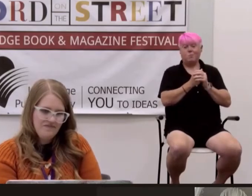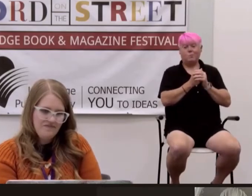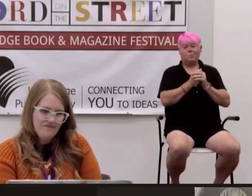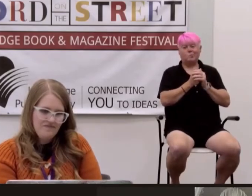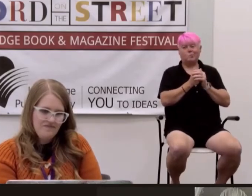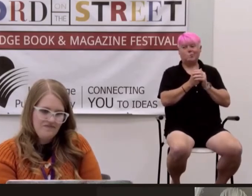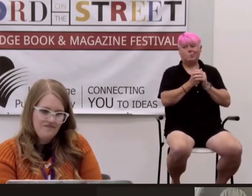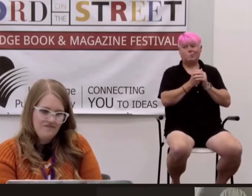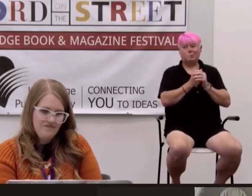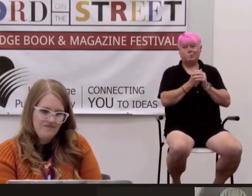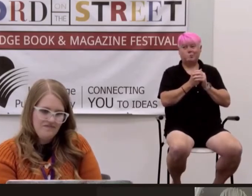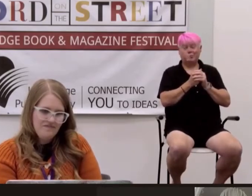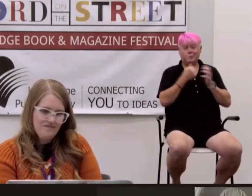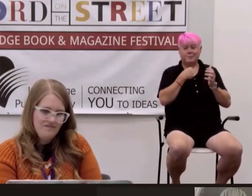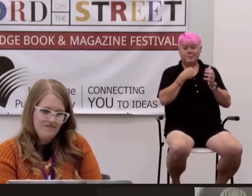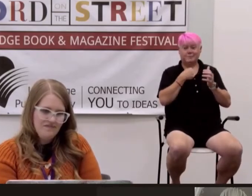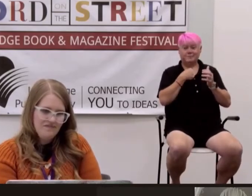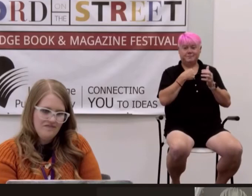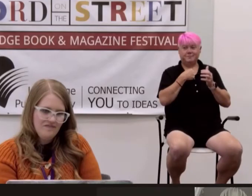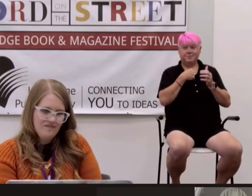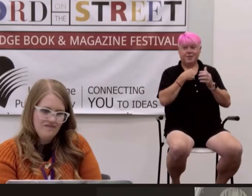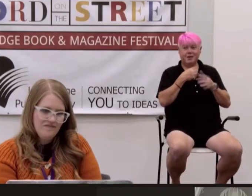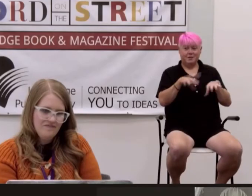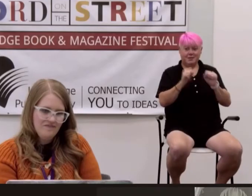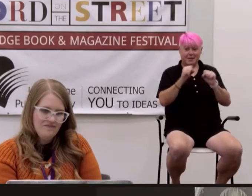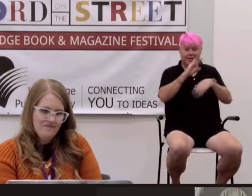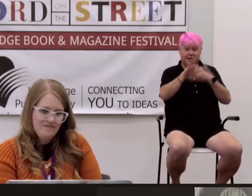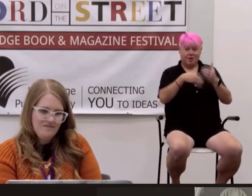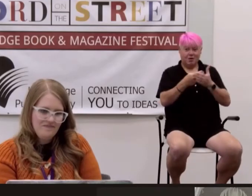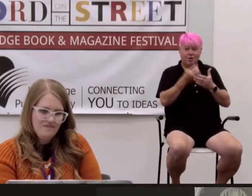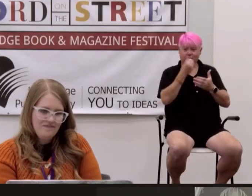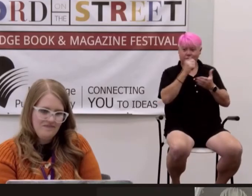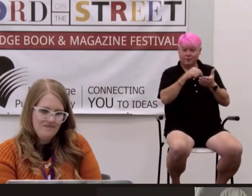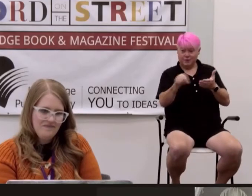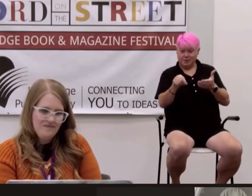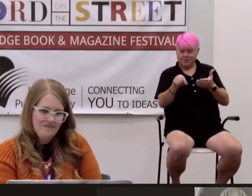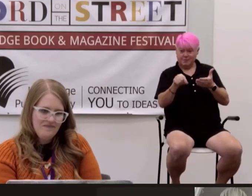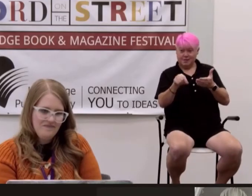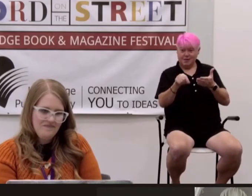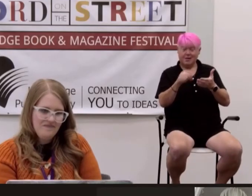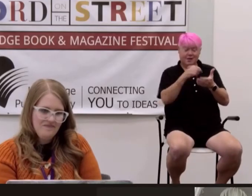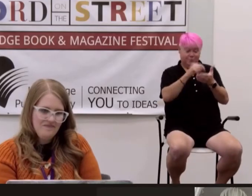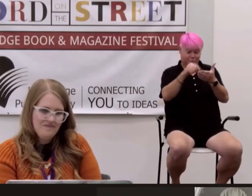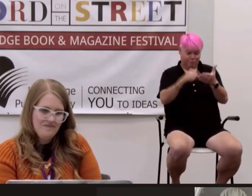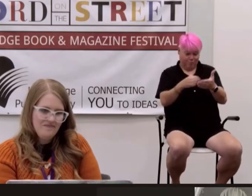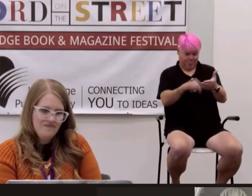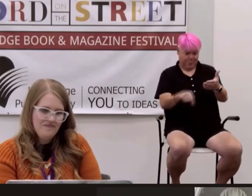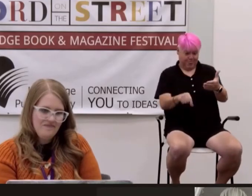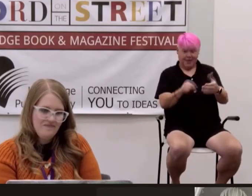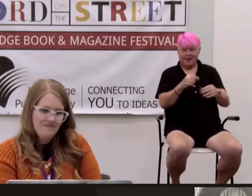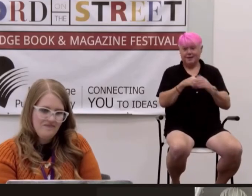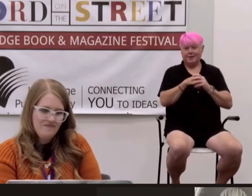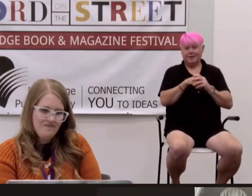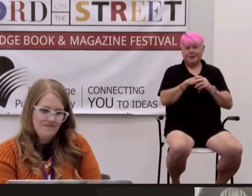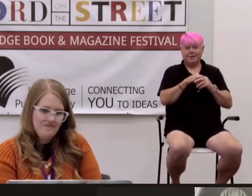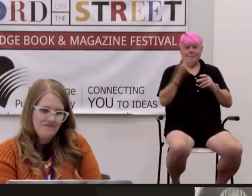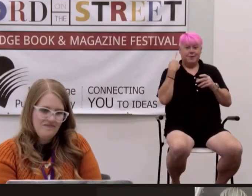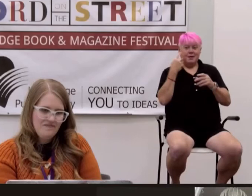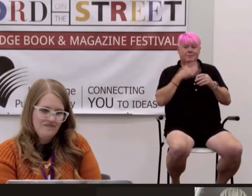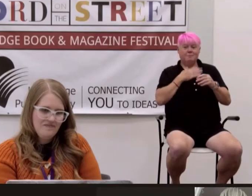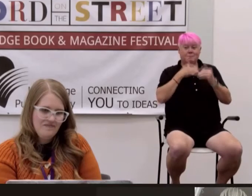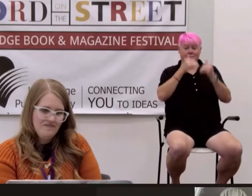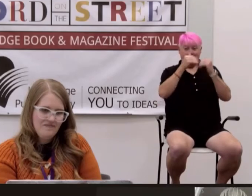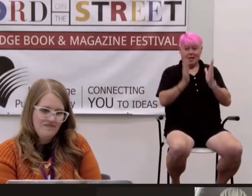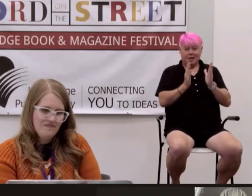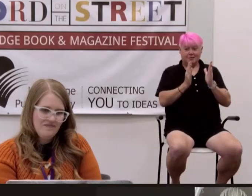and then I would take all the recipes that I'd written down with my little scribbles back to my house in the